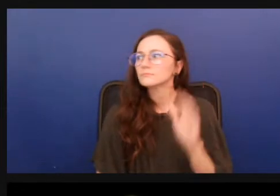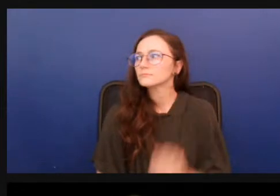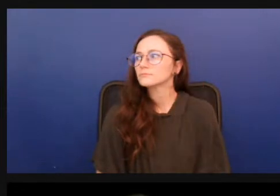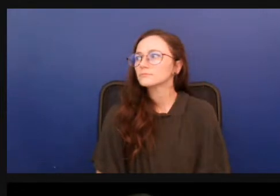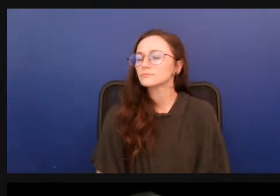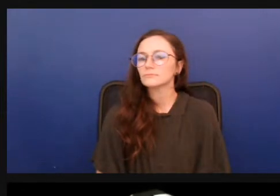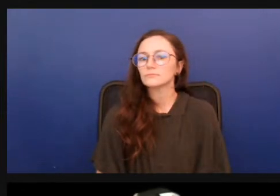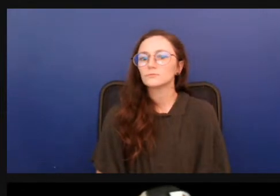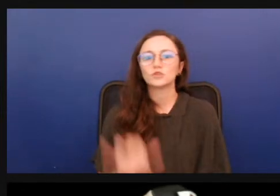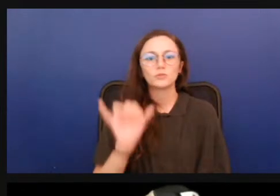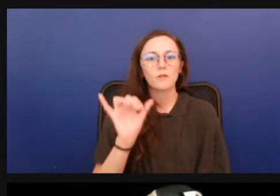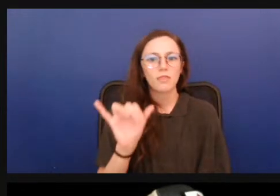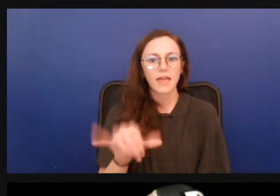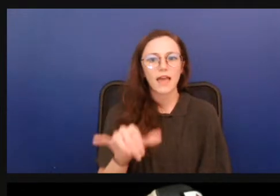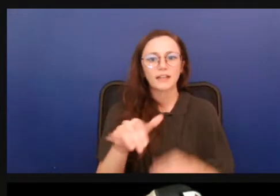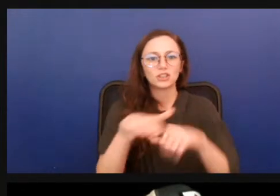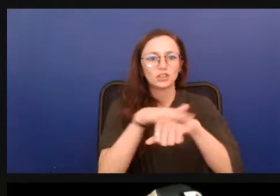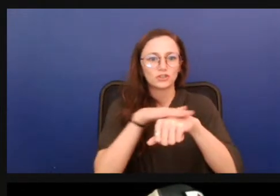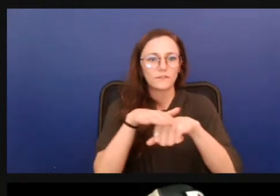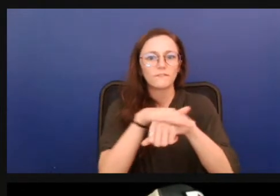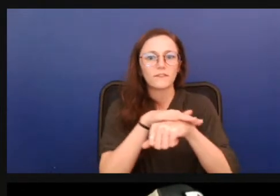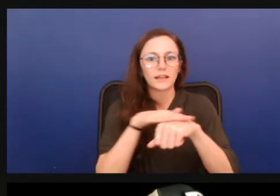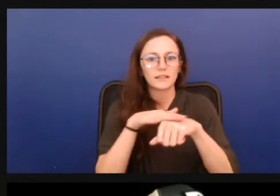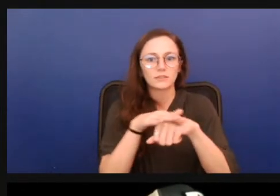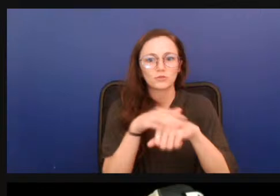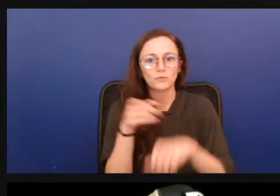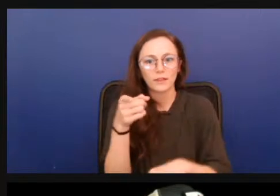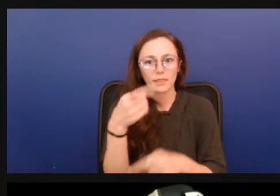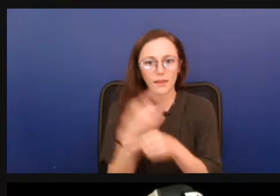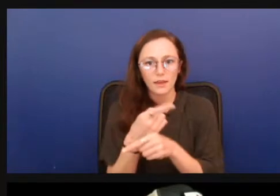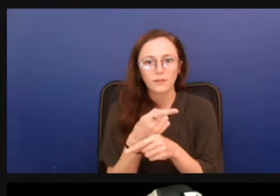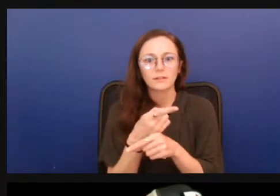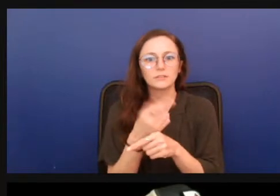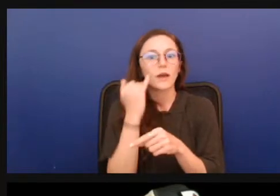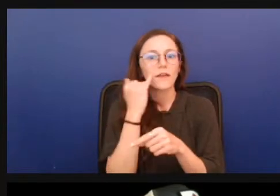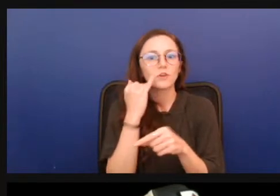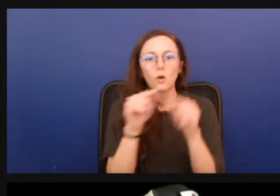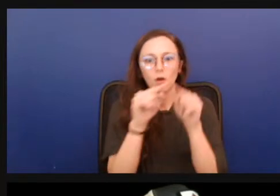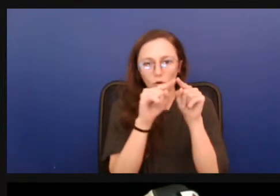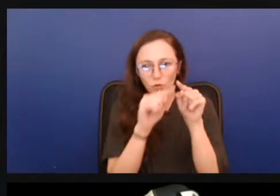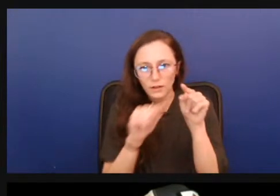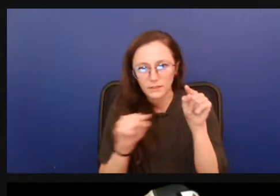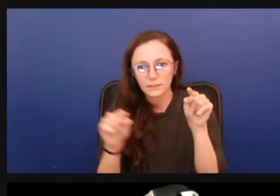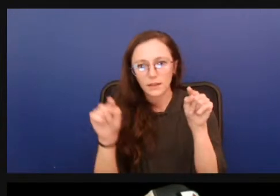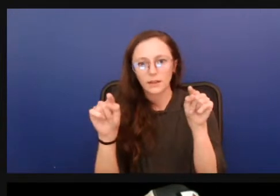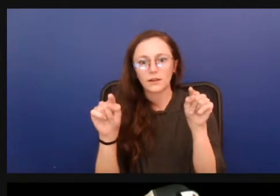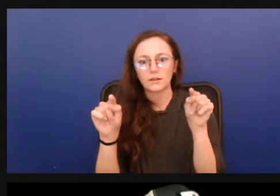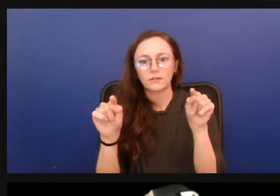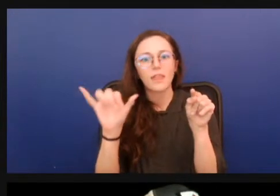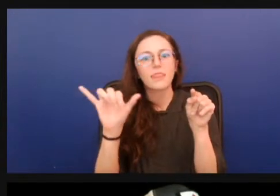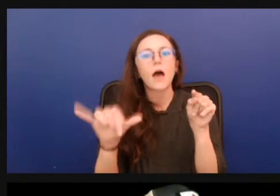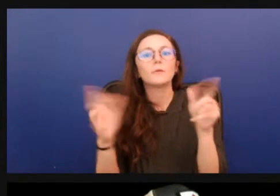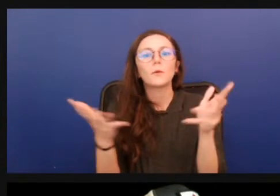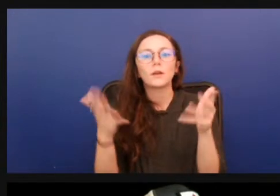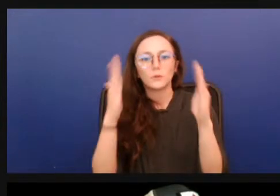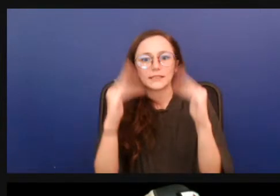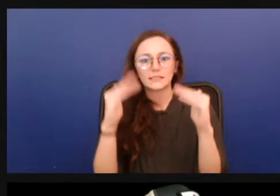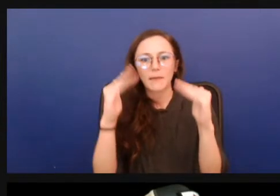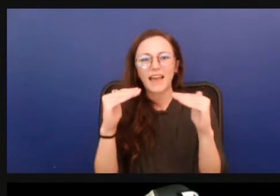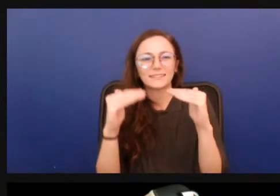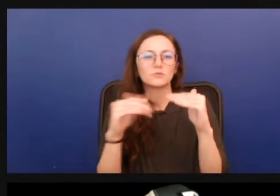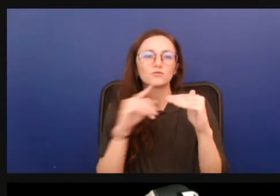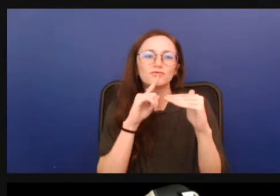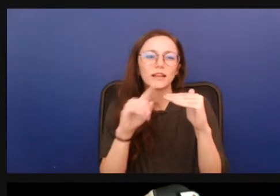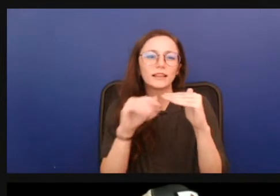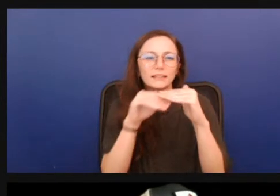that Helena surface right through there, where if we go across there, then that would be what you expect, shallow earthquakes